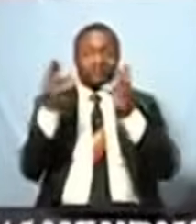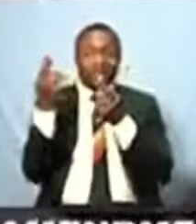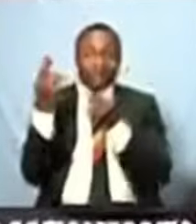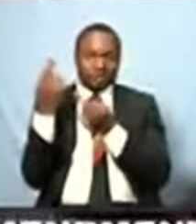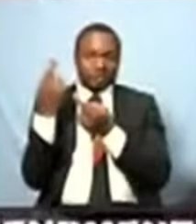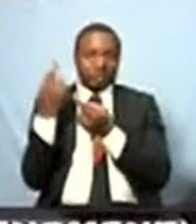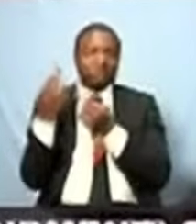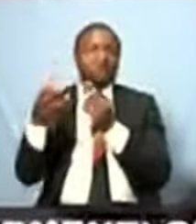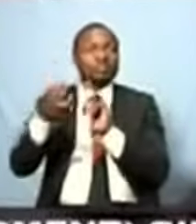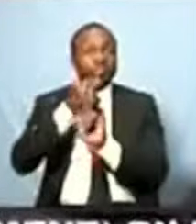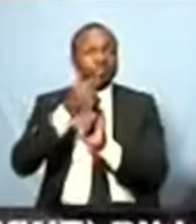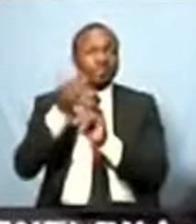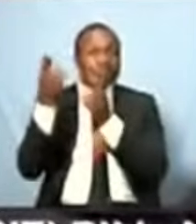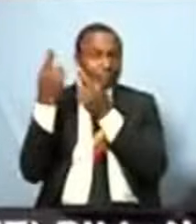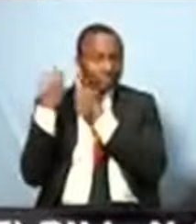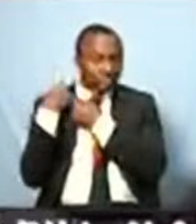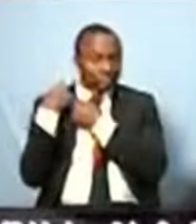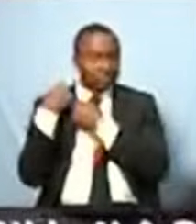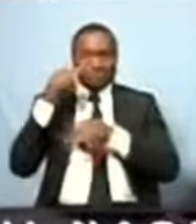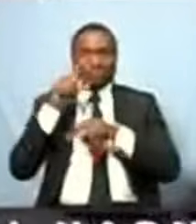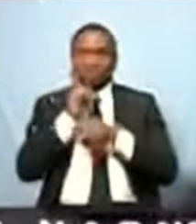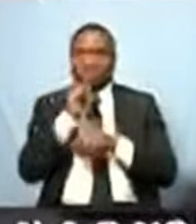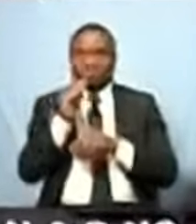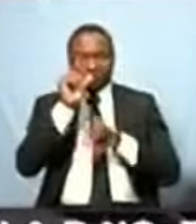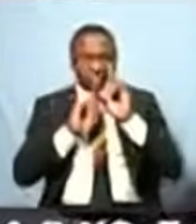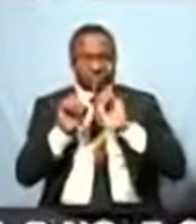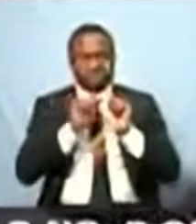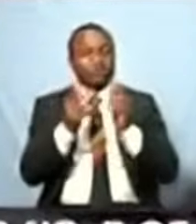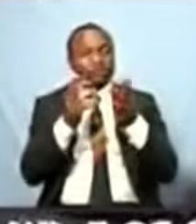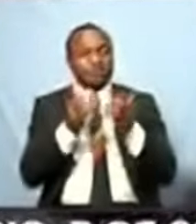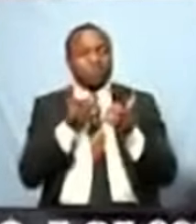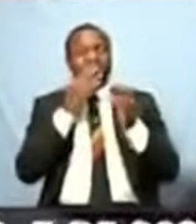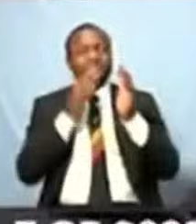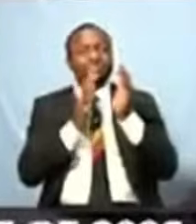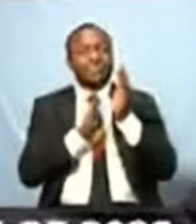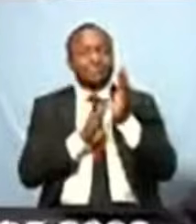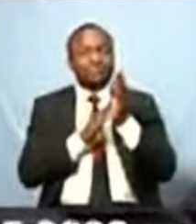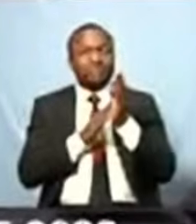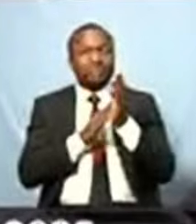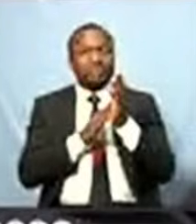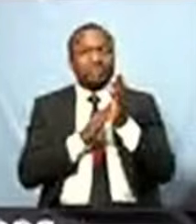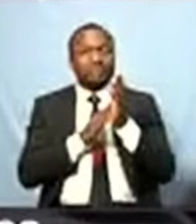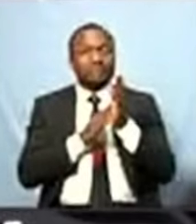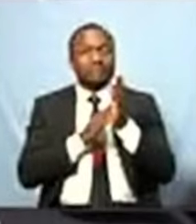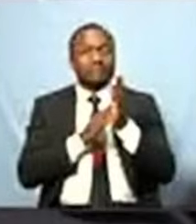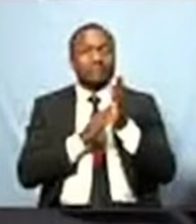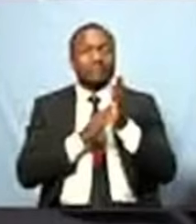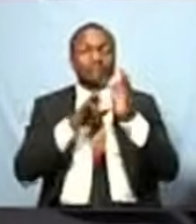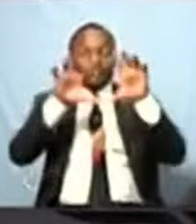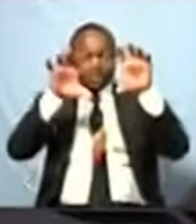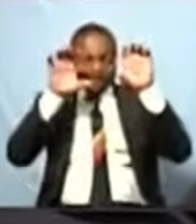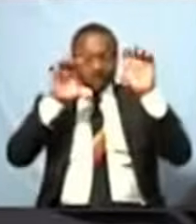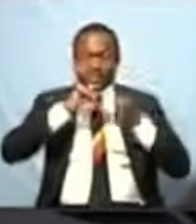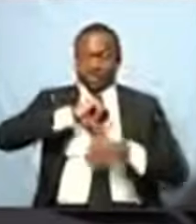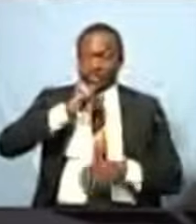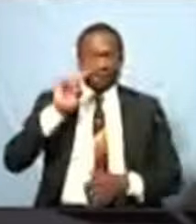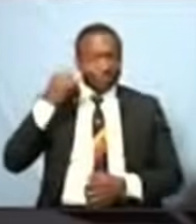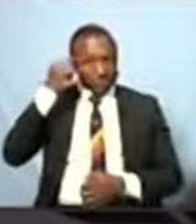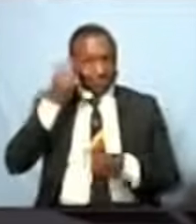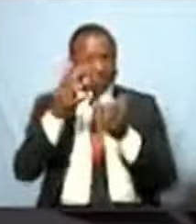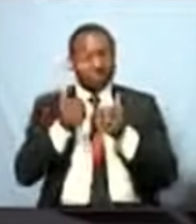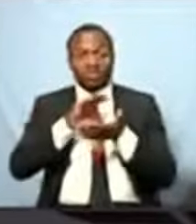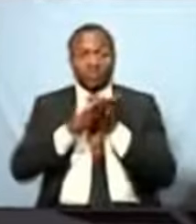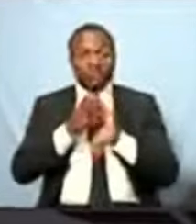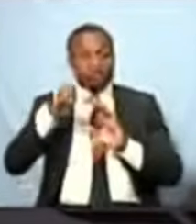in your submissions in parliament because you want to please the executive arm of government. You want to become